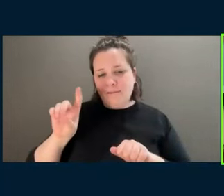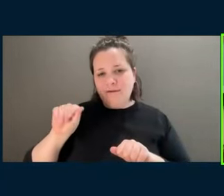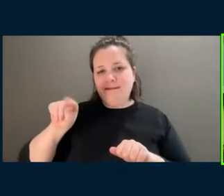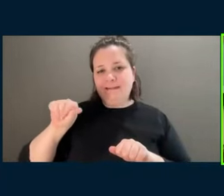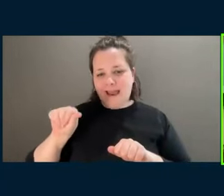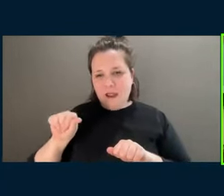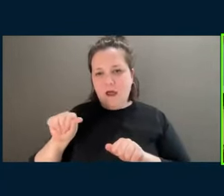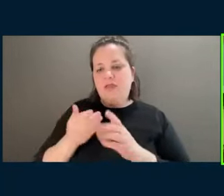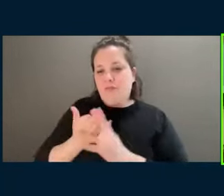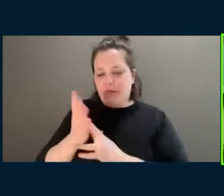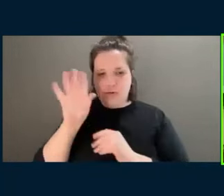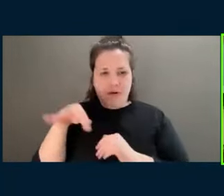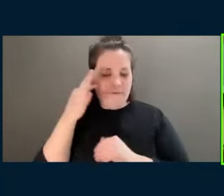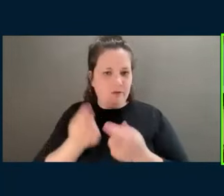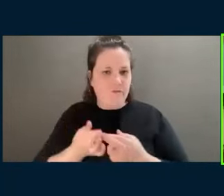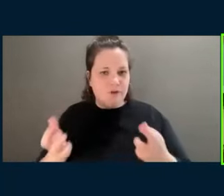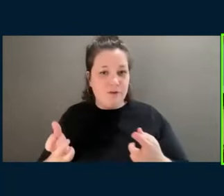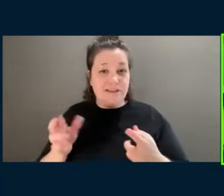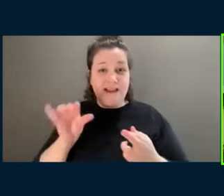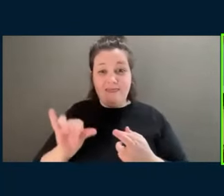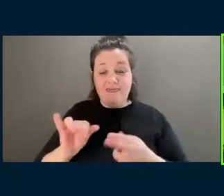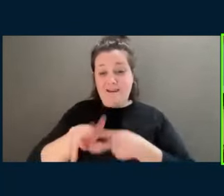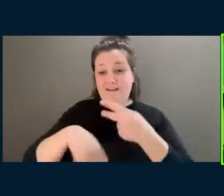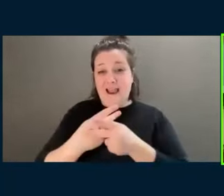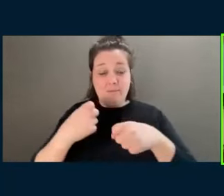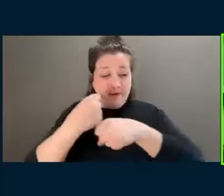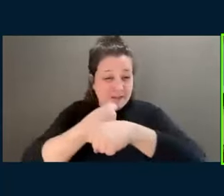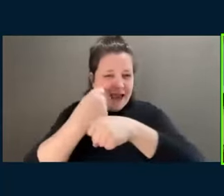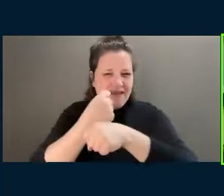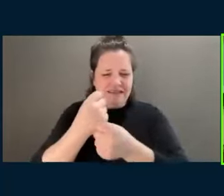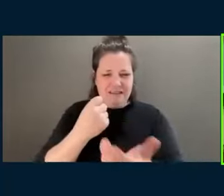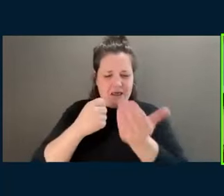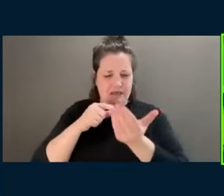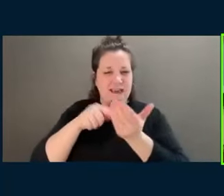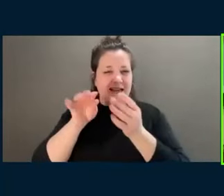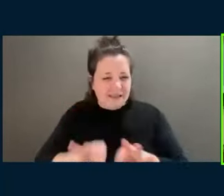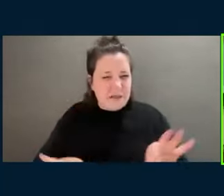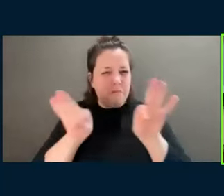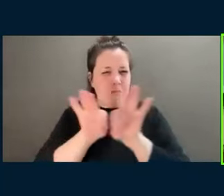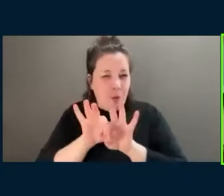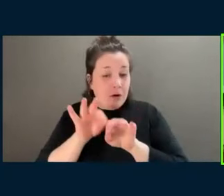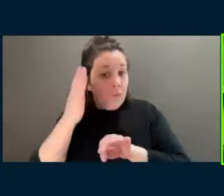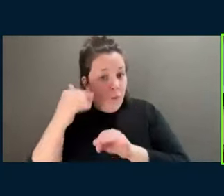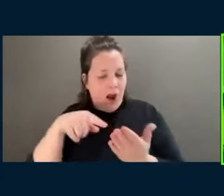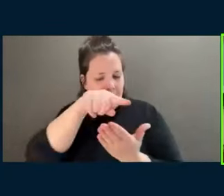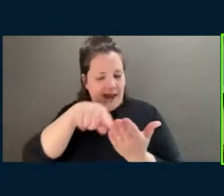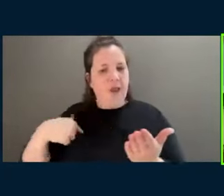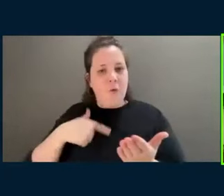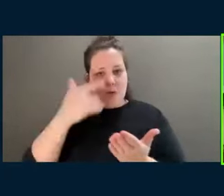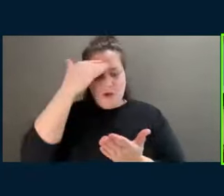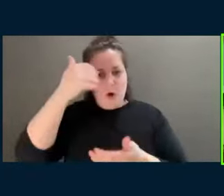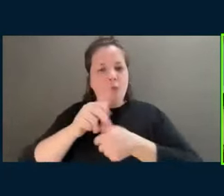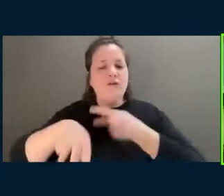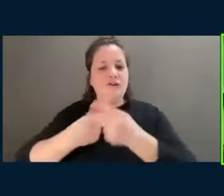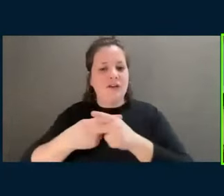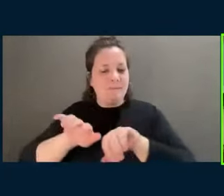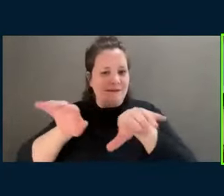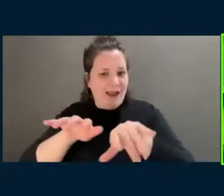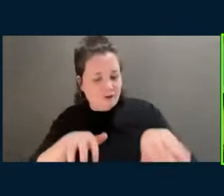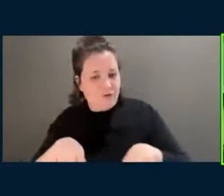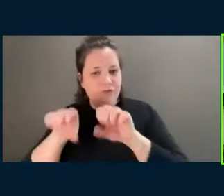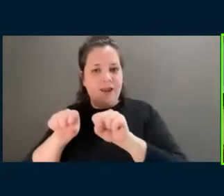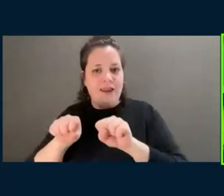data collection is vital and requires coordination with community leaders like those in attendance at today's event, as well